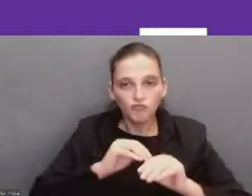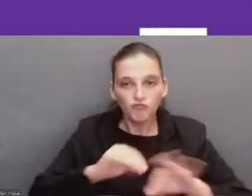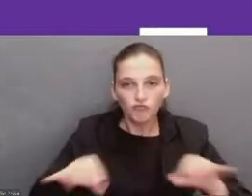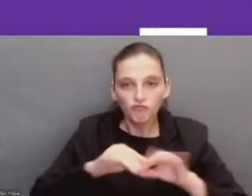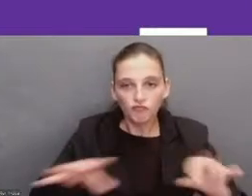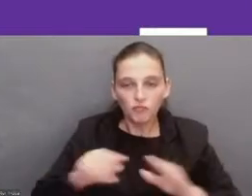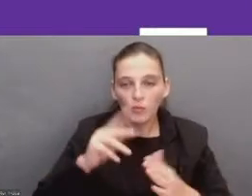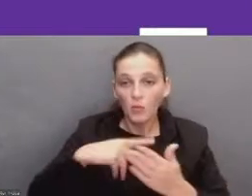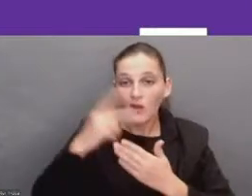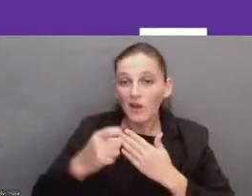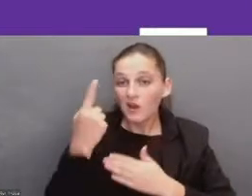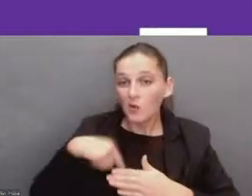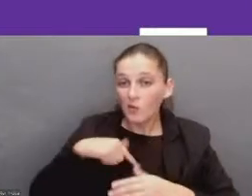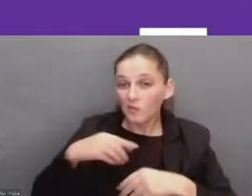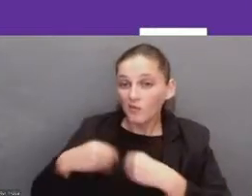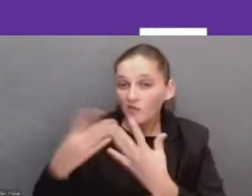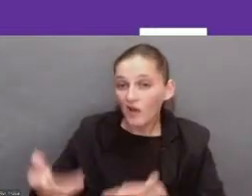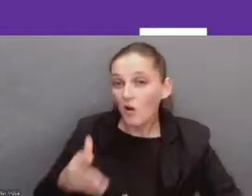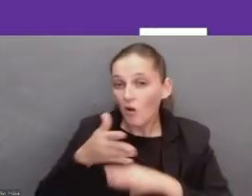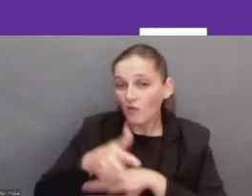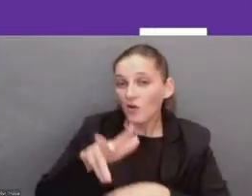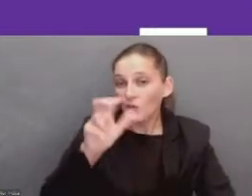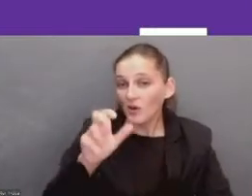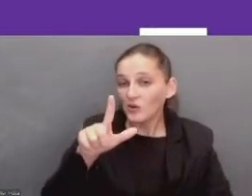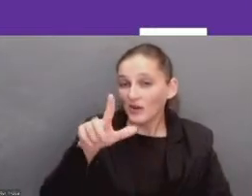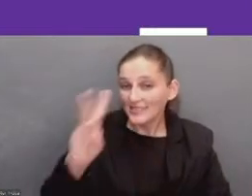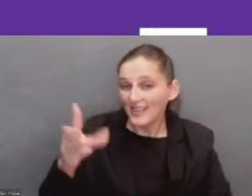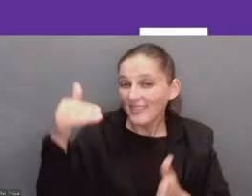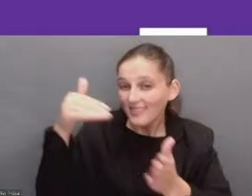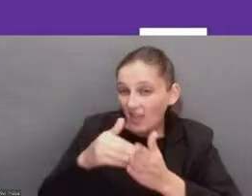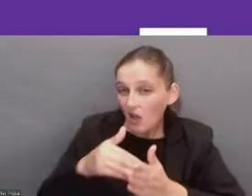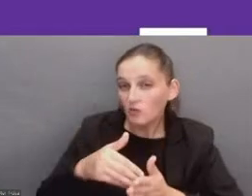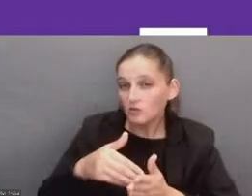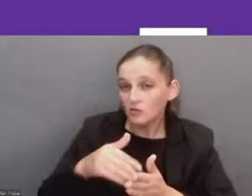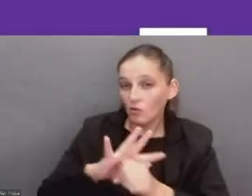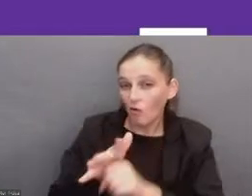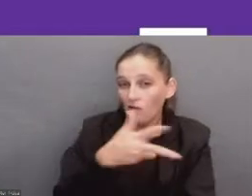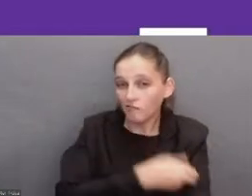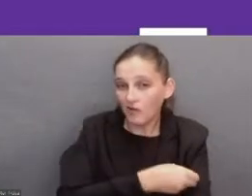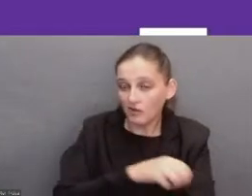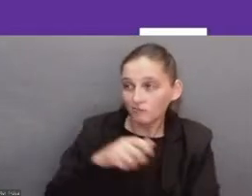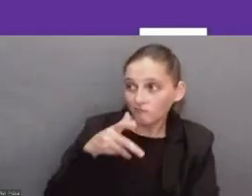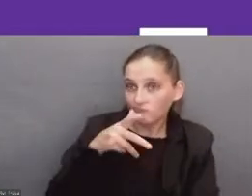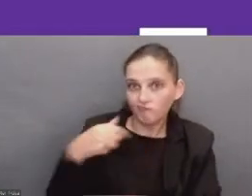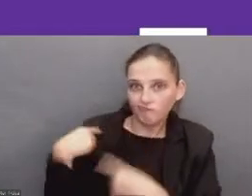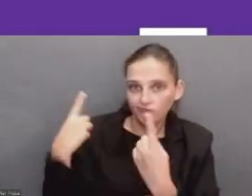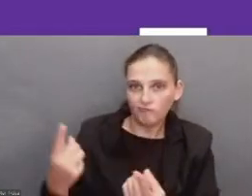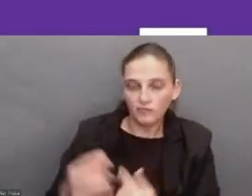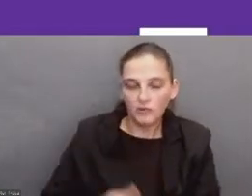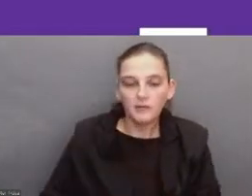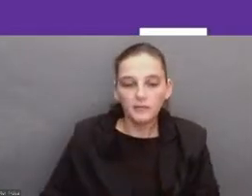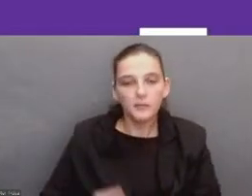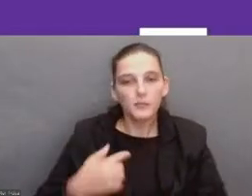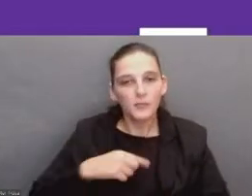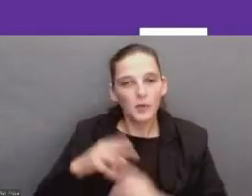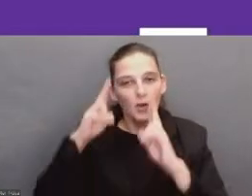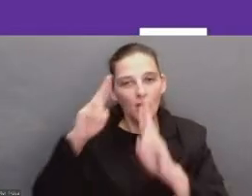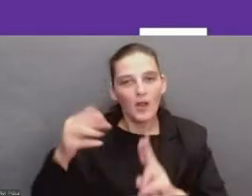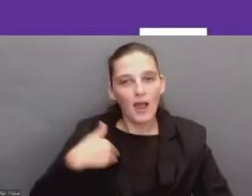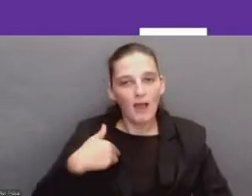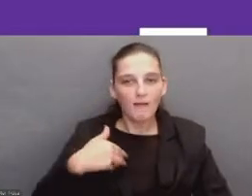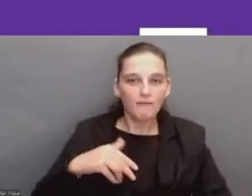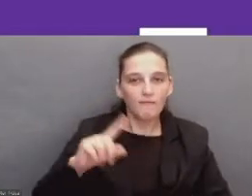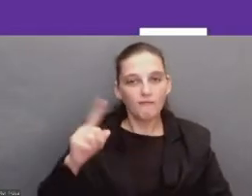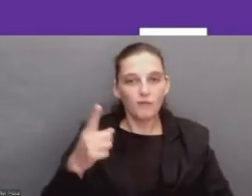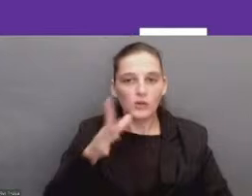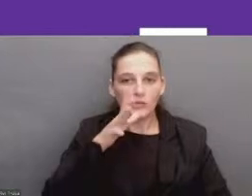than 326,000 doses of vaccines so far. We were honored to have First Lady Jill Biden tour